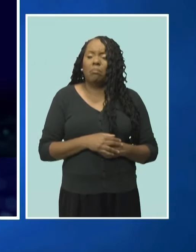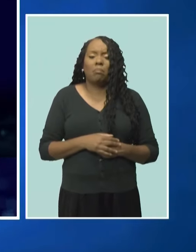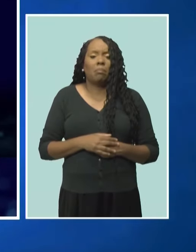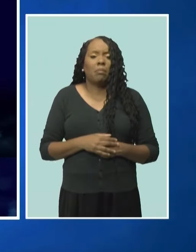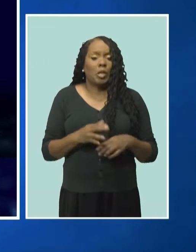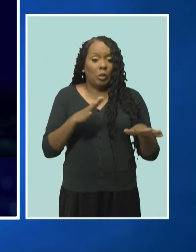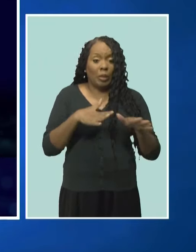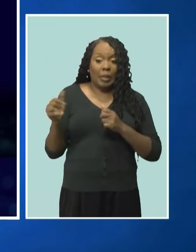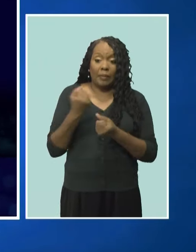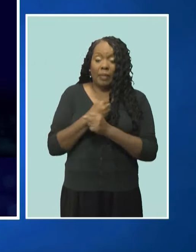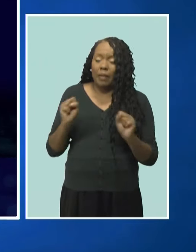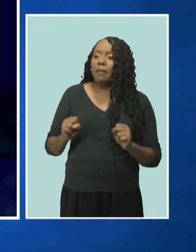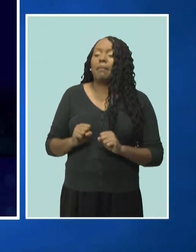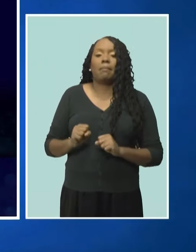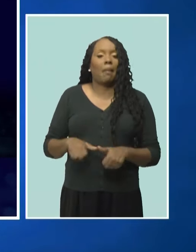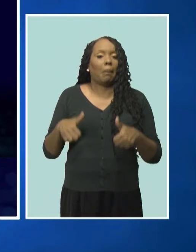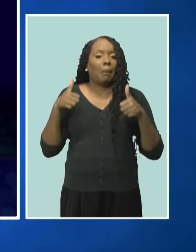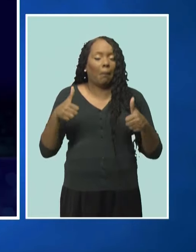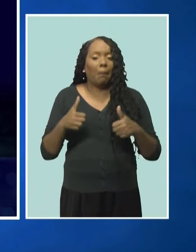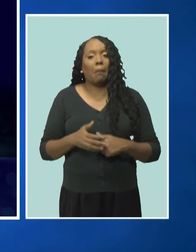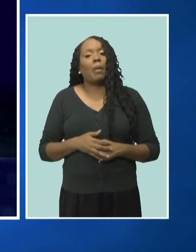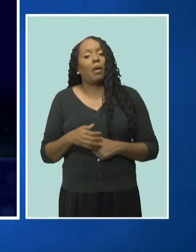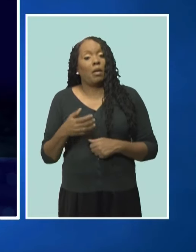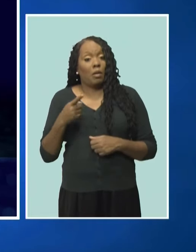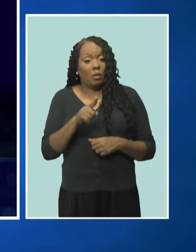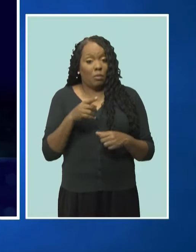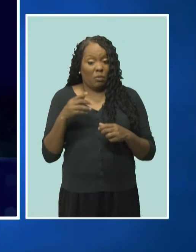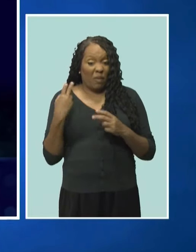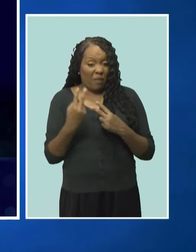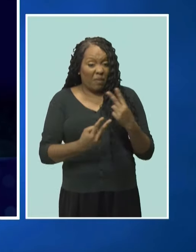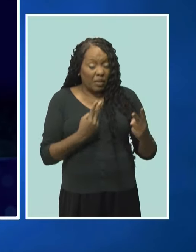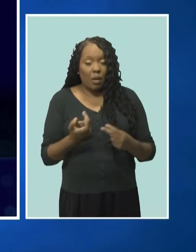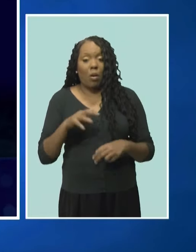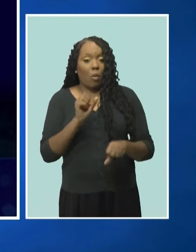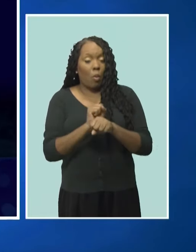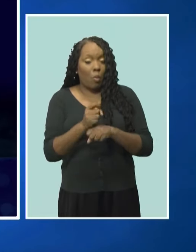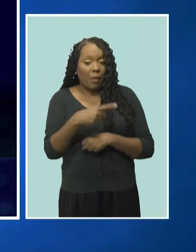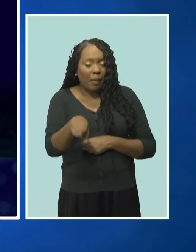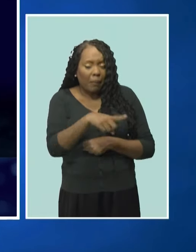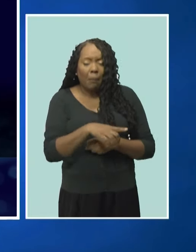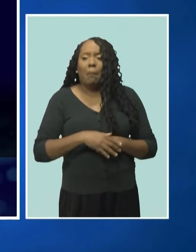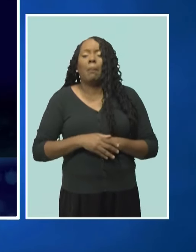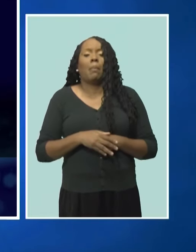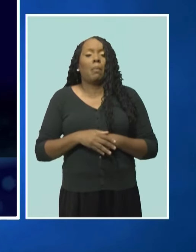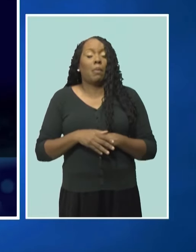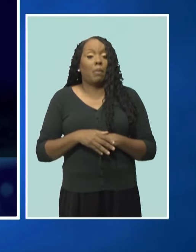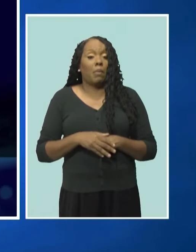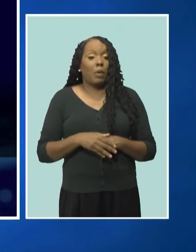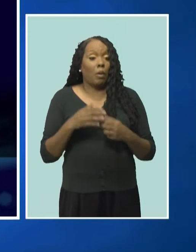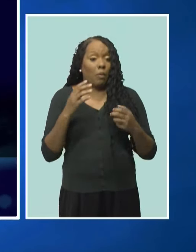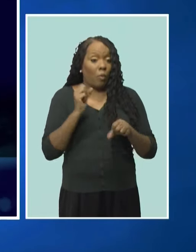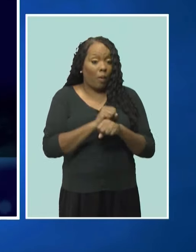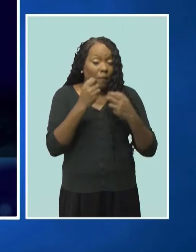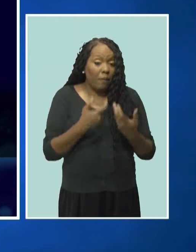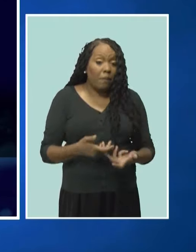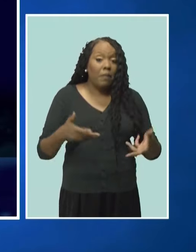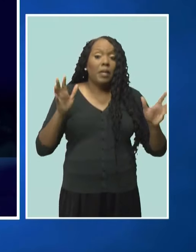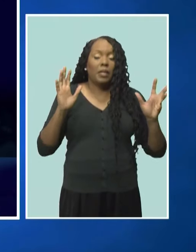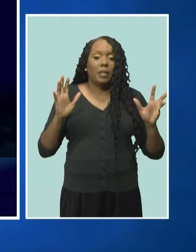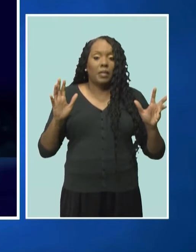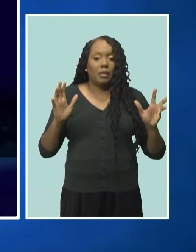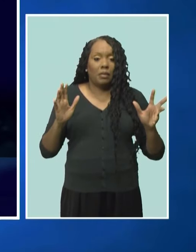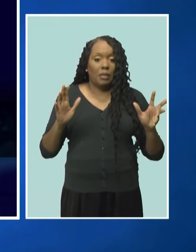the aim is at least they leave feeling better. And that is something that can be achieved through the proper application